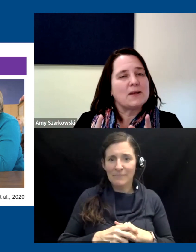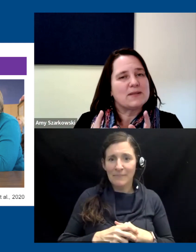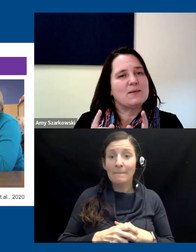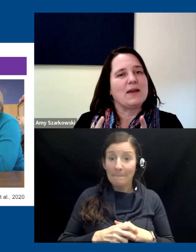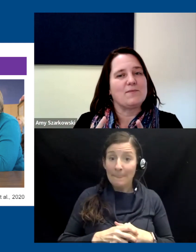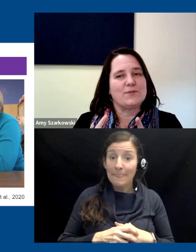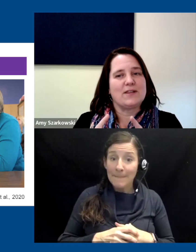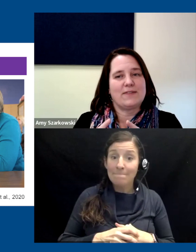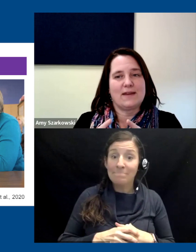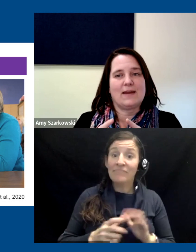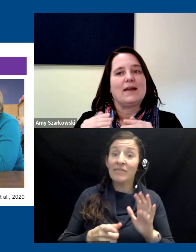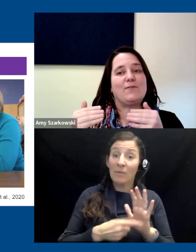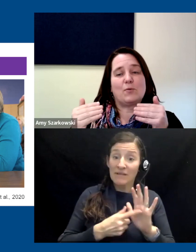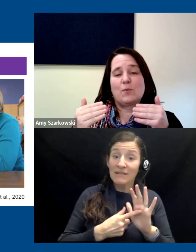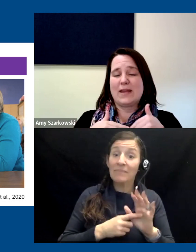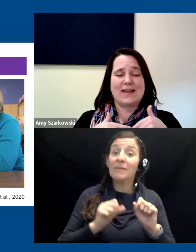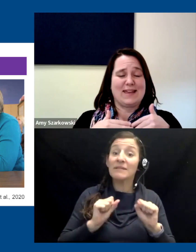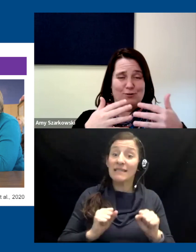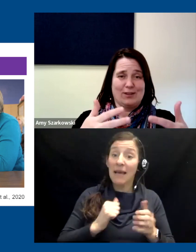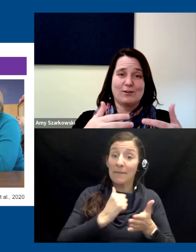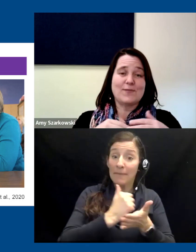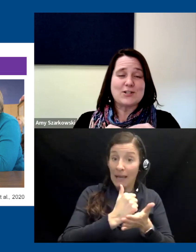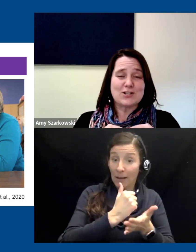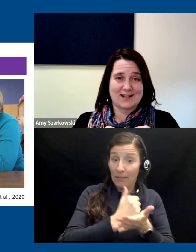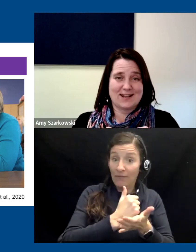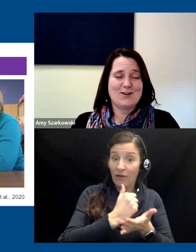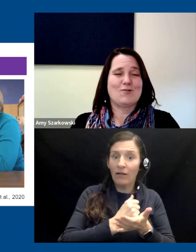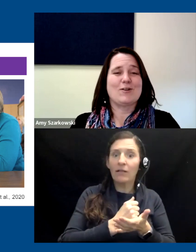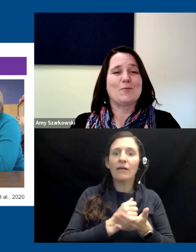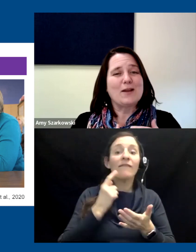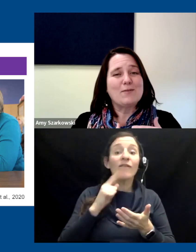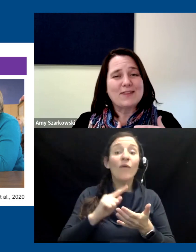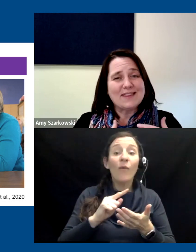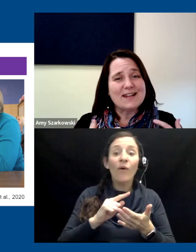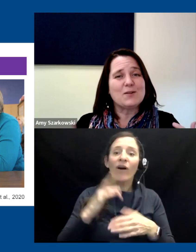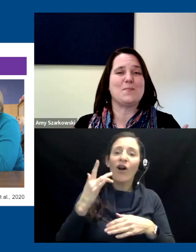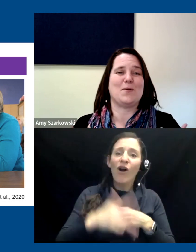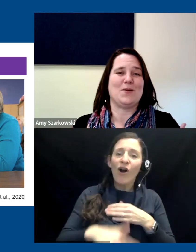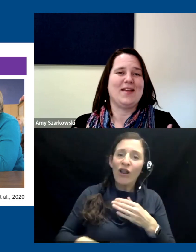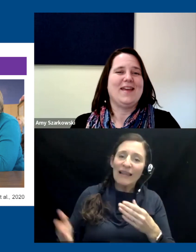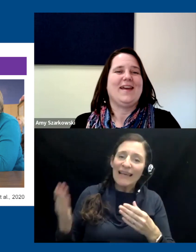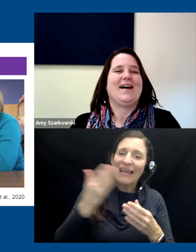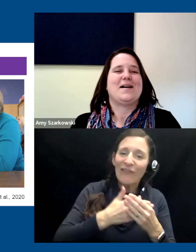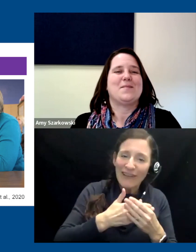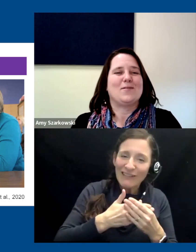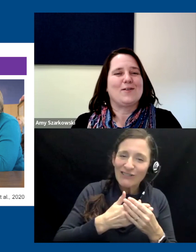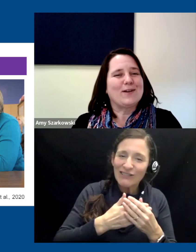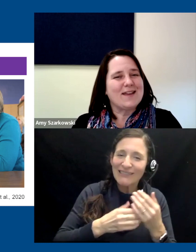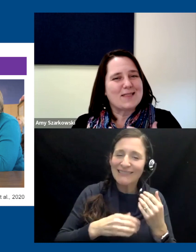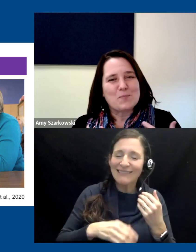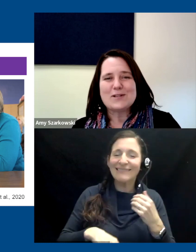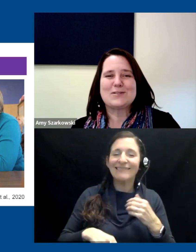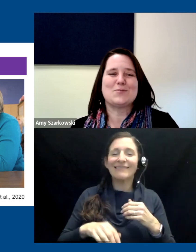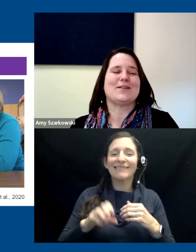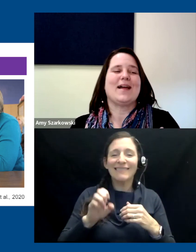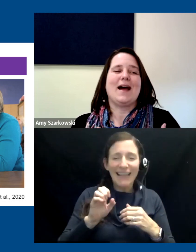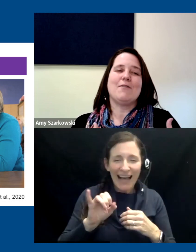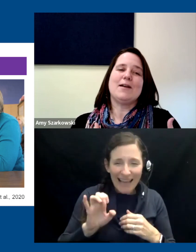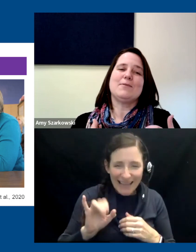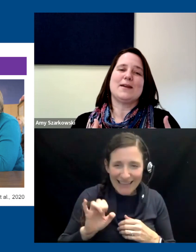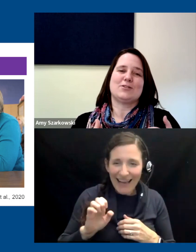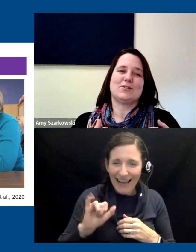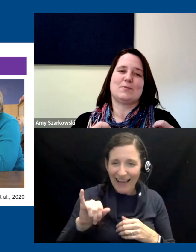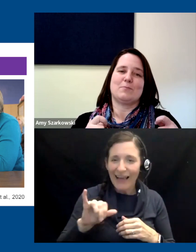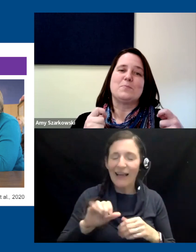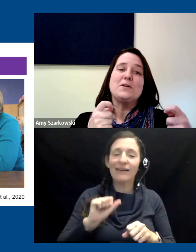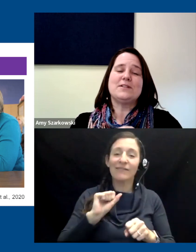But sometimes it can be helpful to think, if you're working in early intervention or you're working with the little people or you're working at the preschool, how